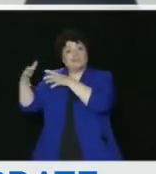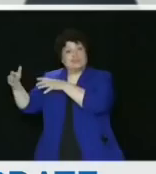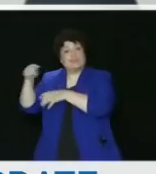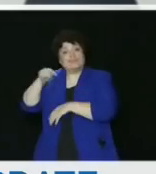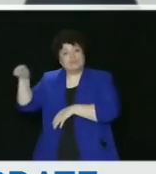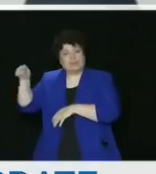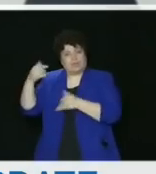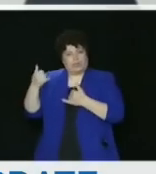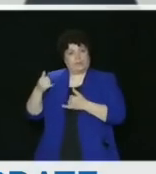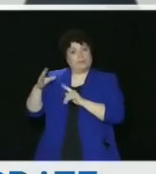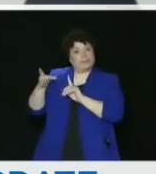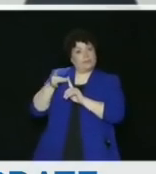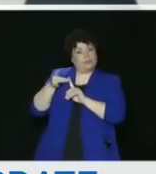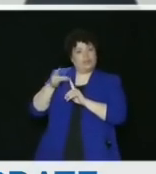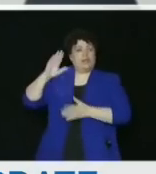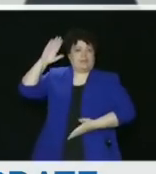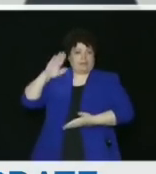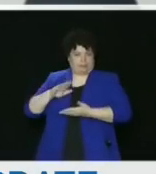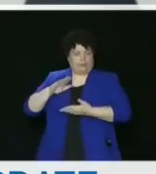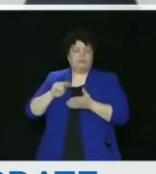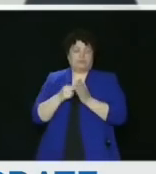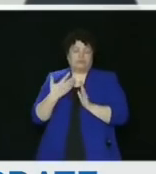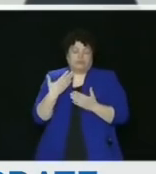So that's good news.